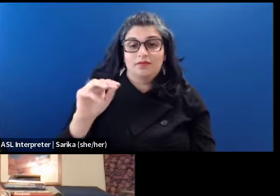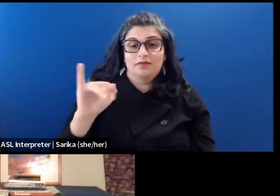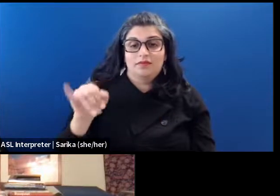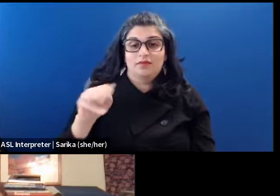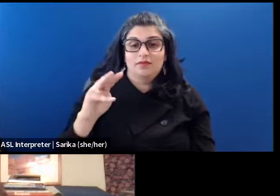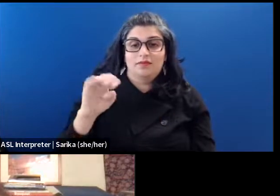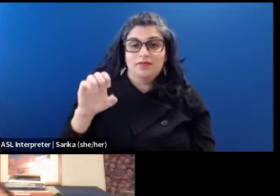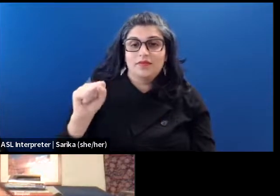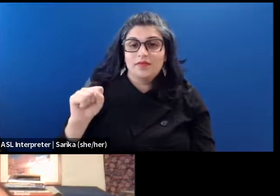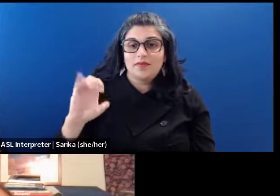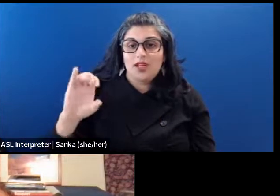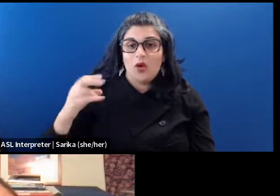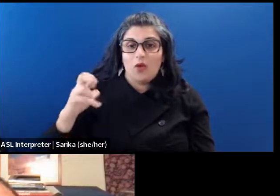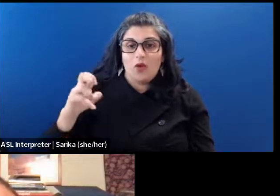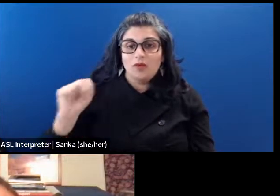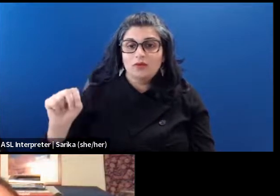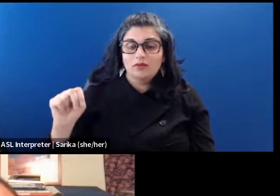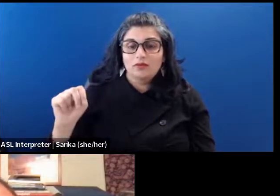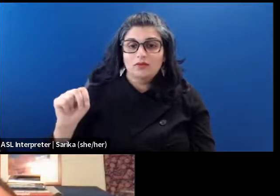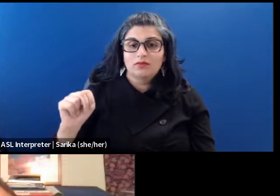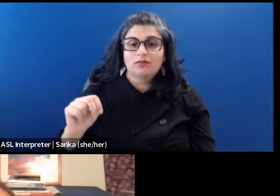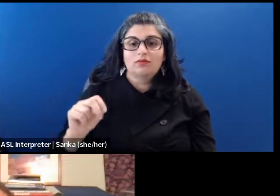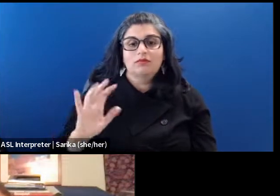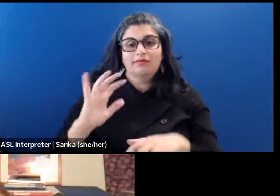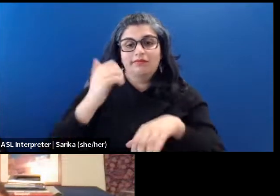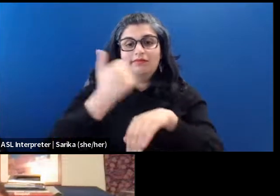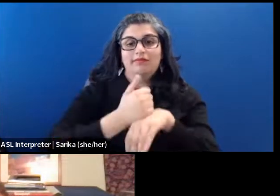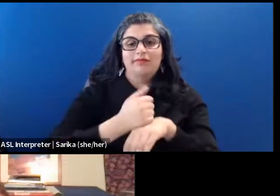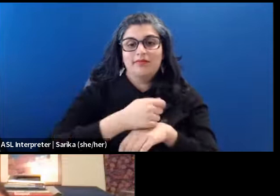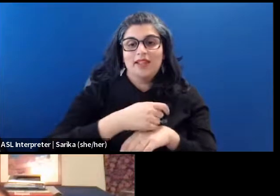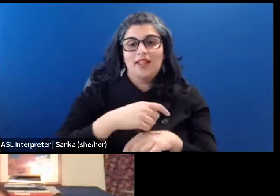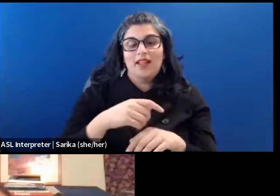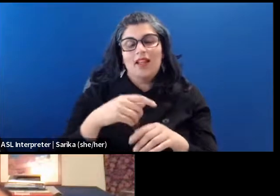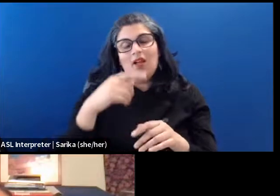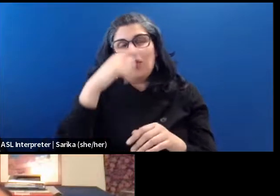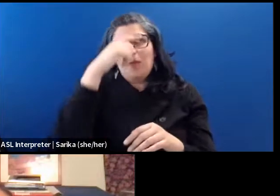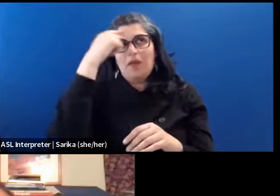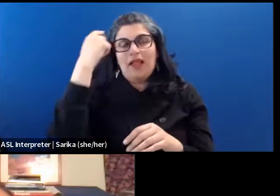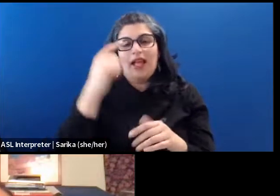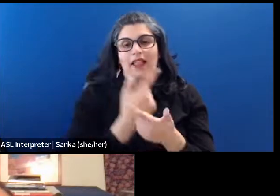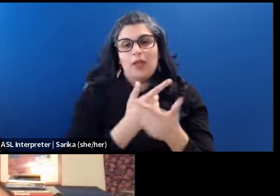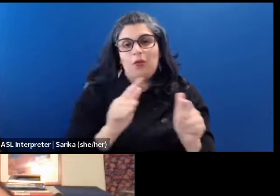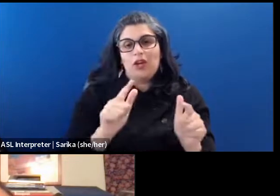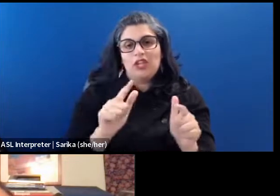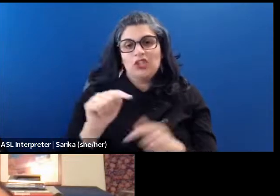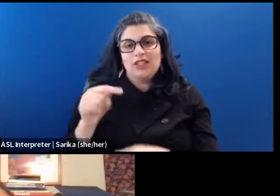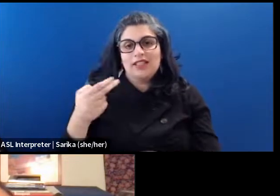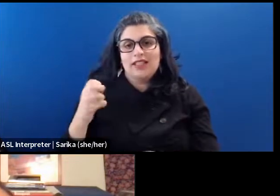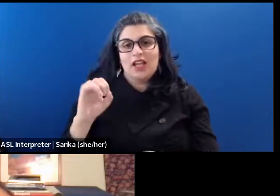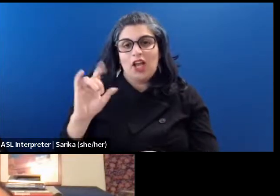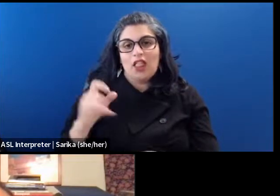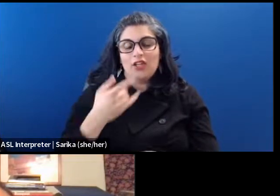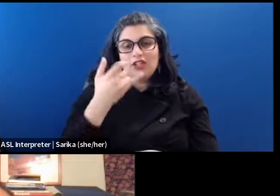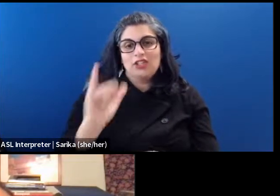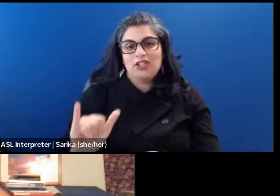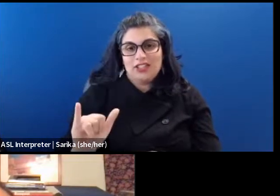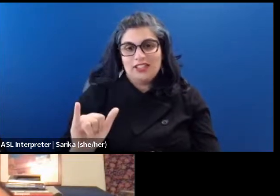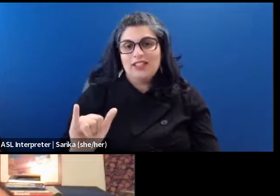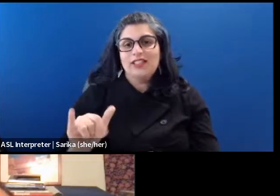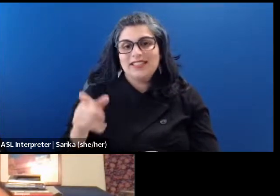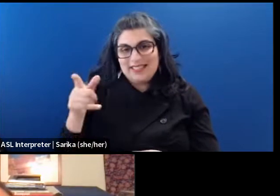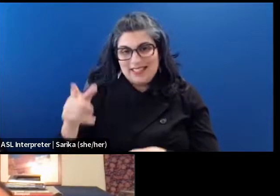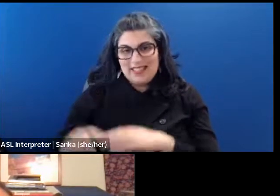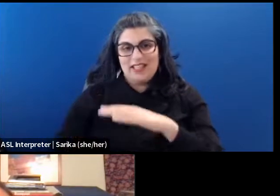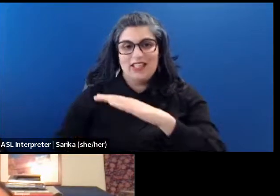Cohn, as the founder of Black Liberation Theology, and as that inspiration